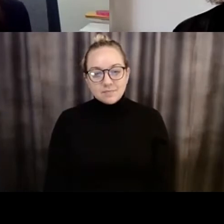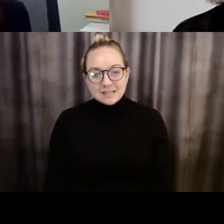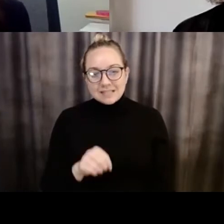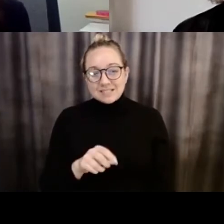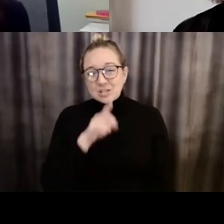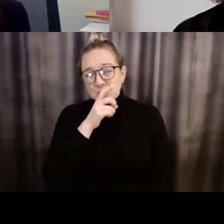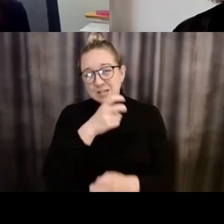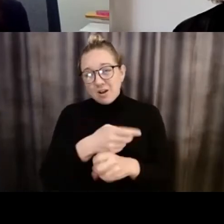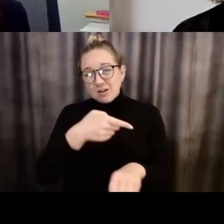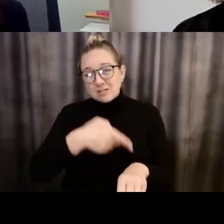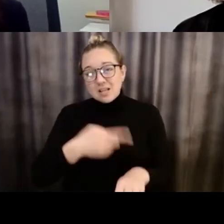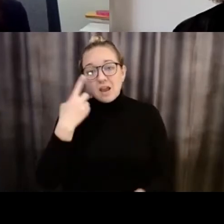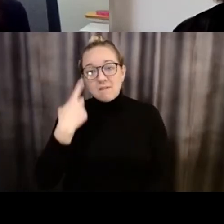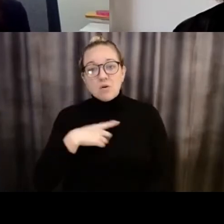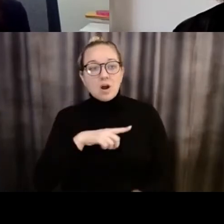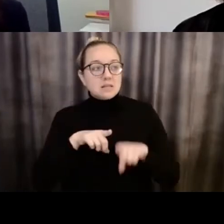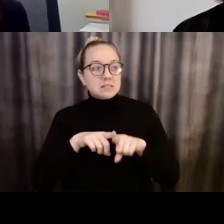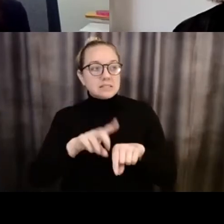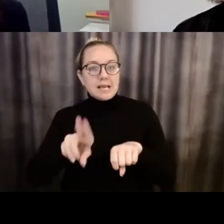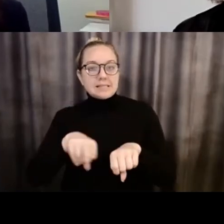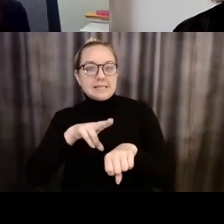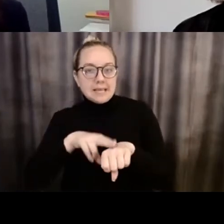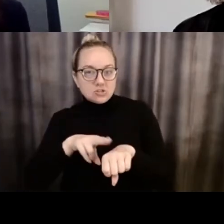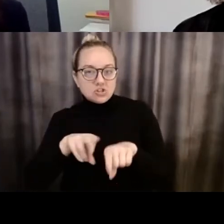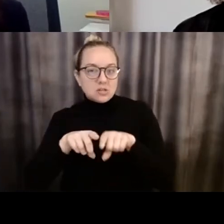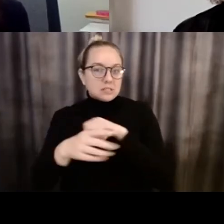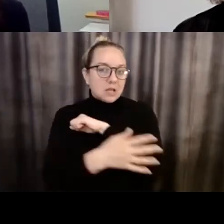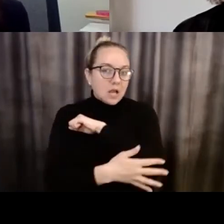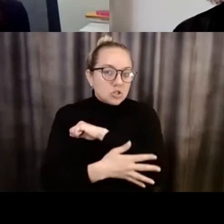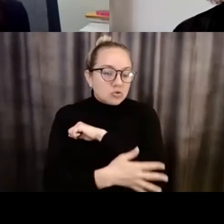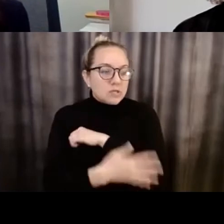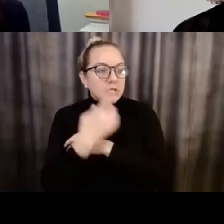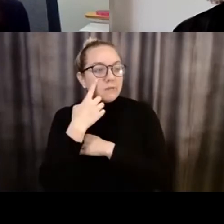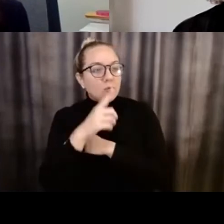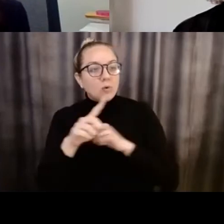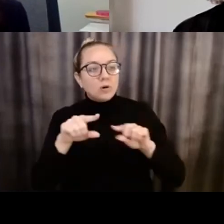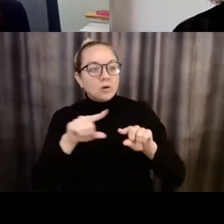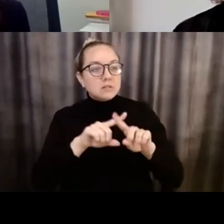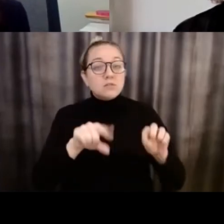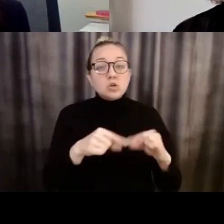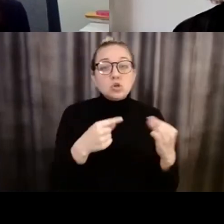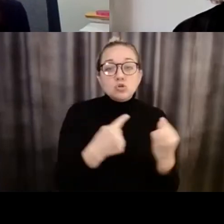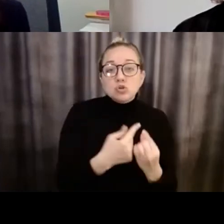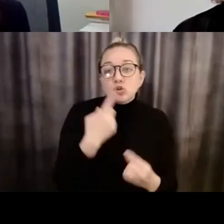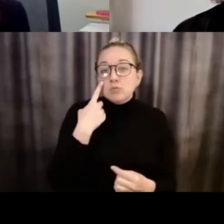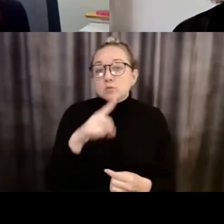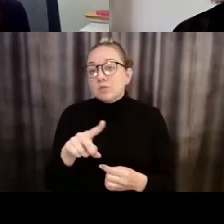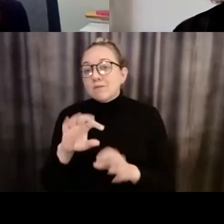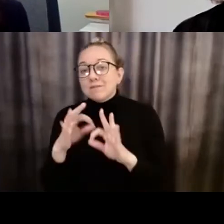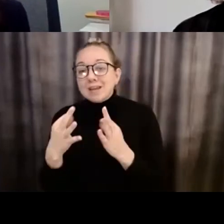us as a nation, for us in our different groups and workplaces and families. We have